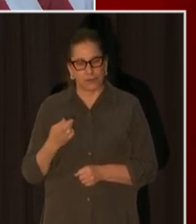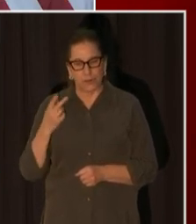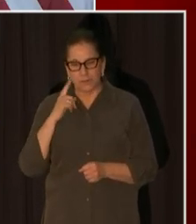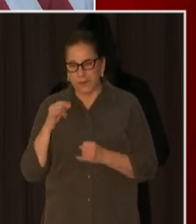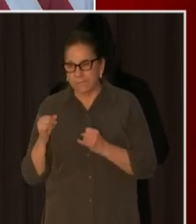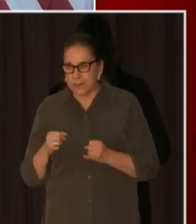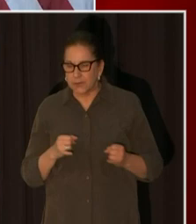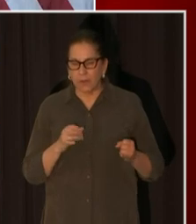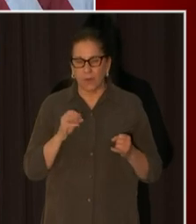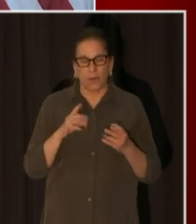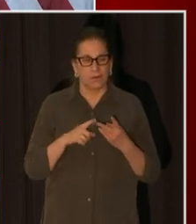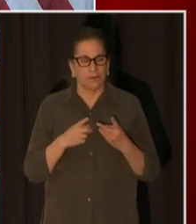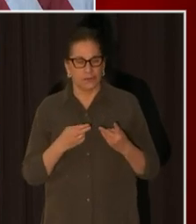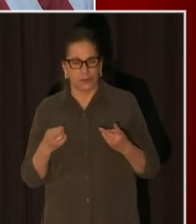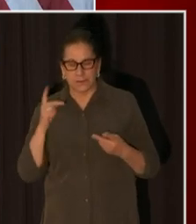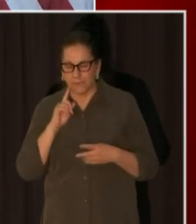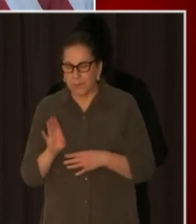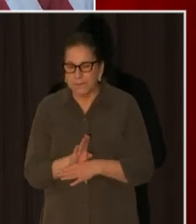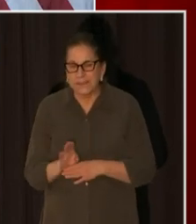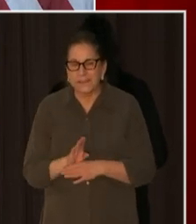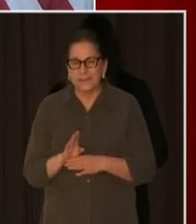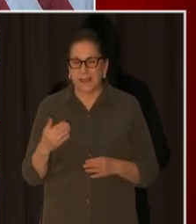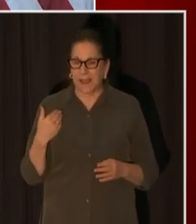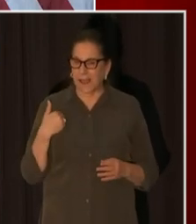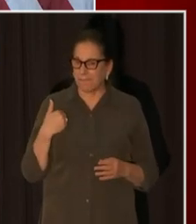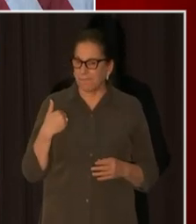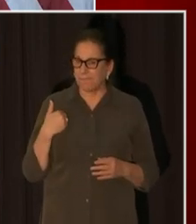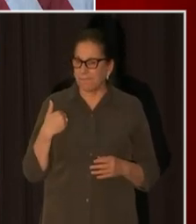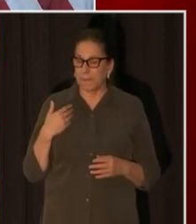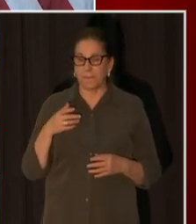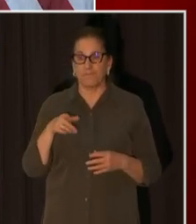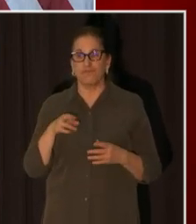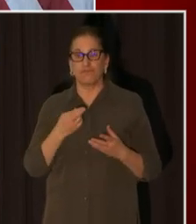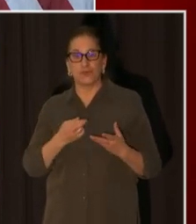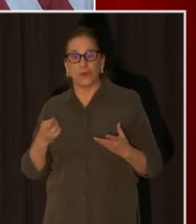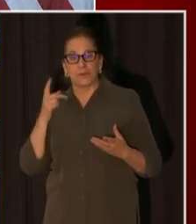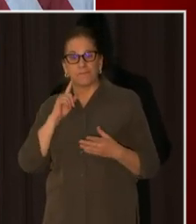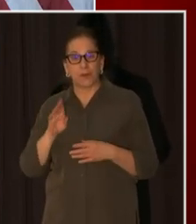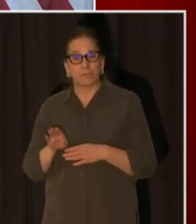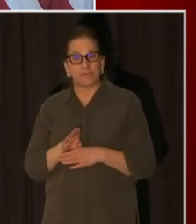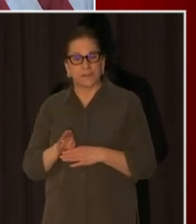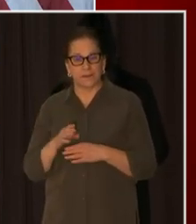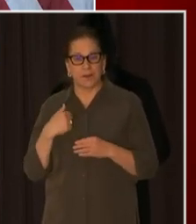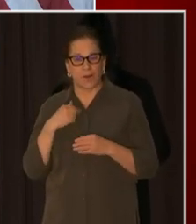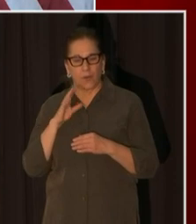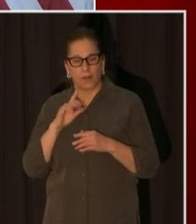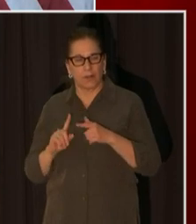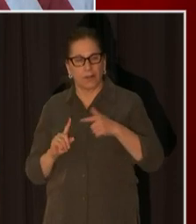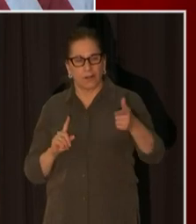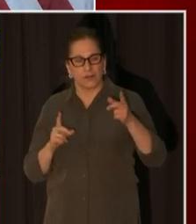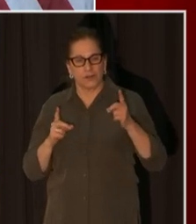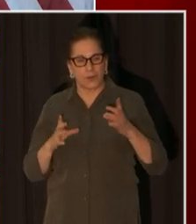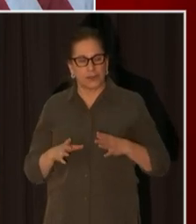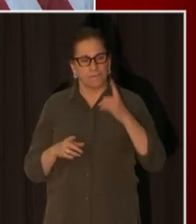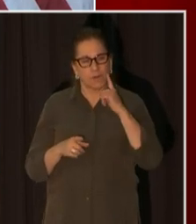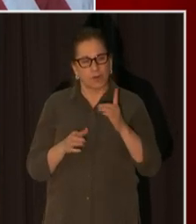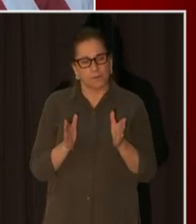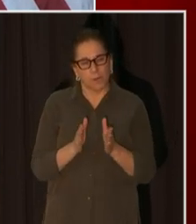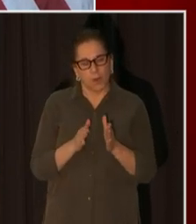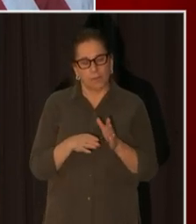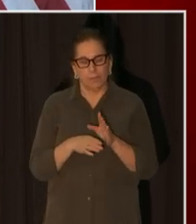unemployment insurance benefits for up to 39 weeks. So we think that these 3 particular